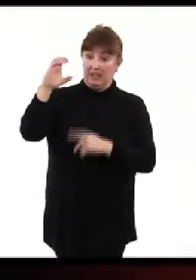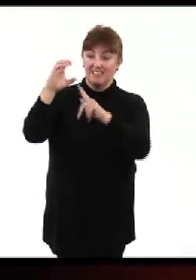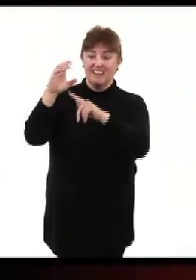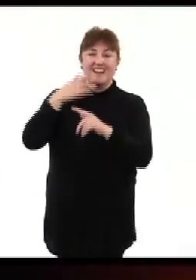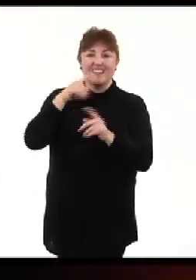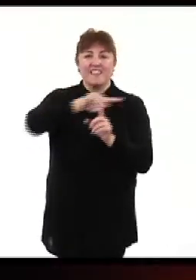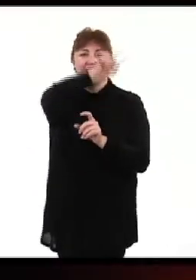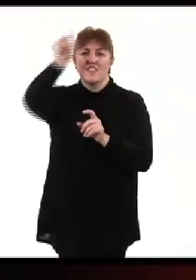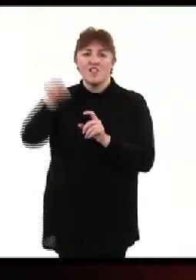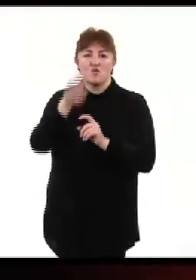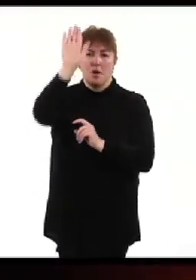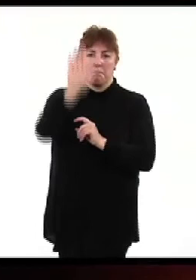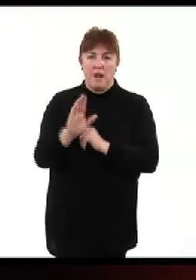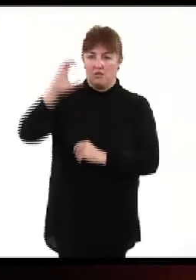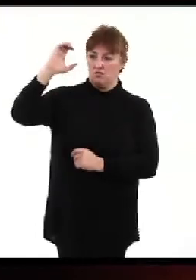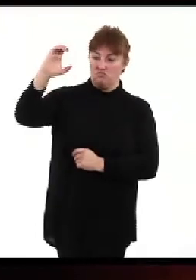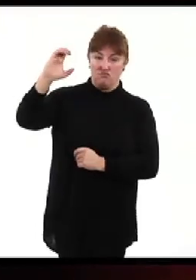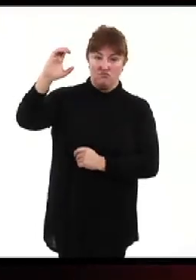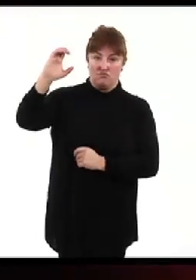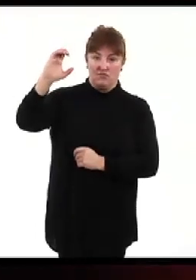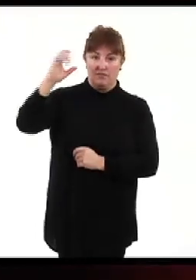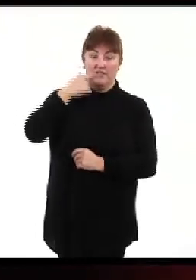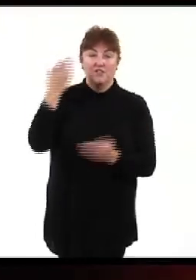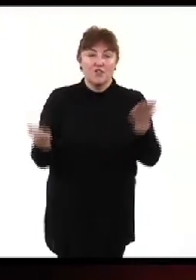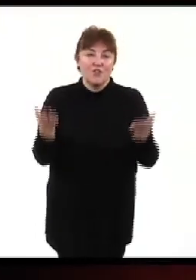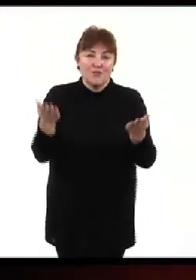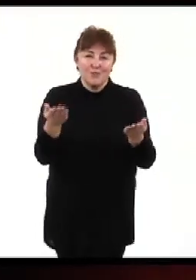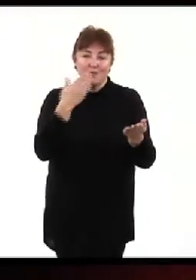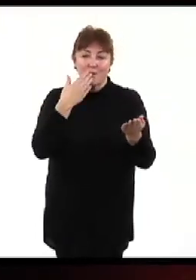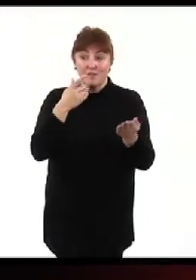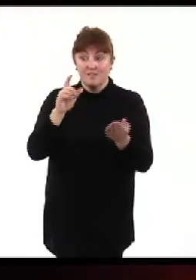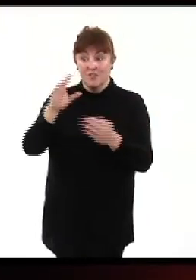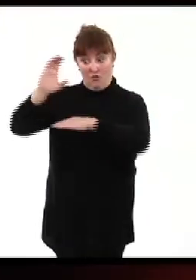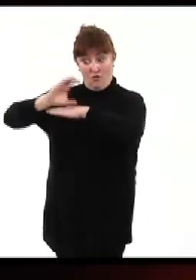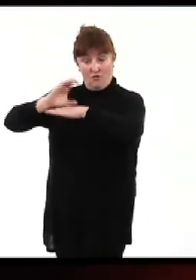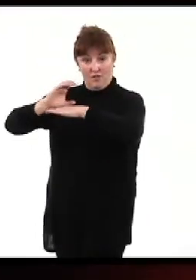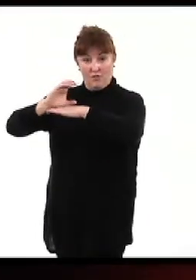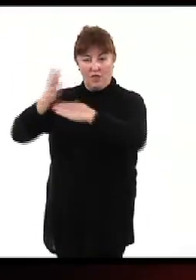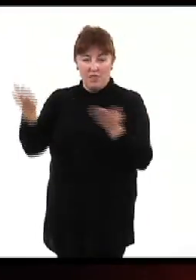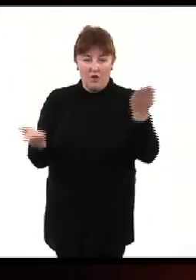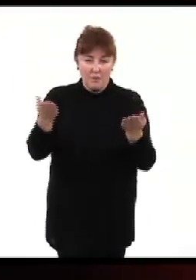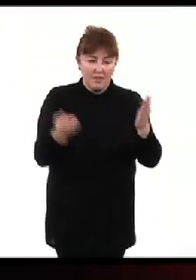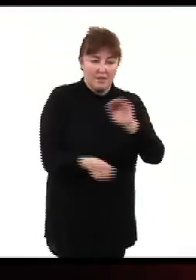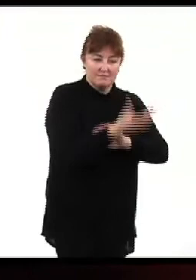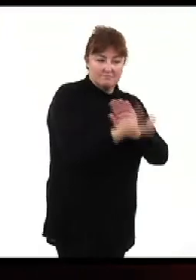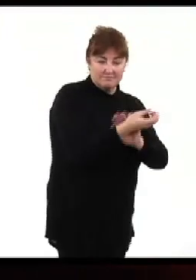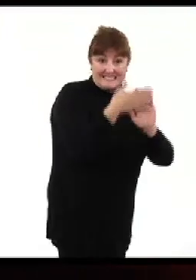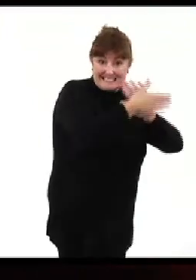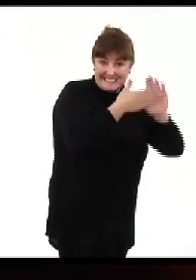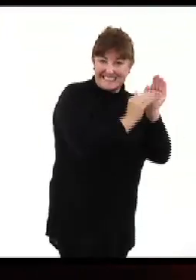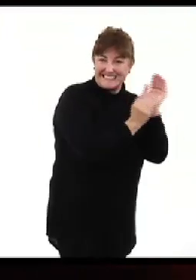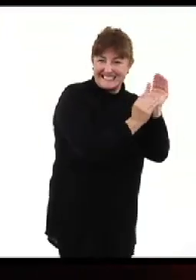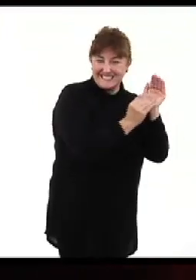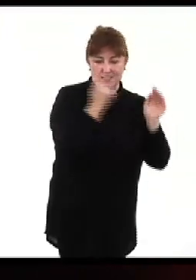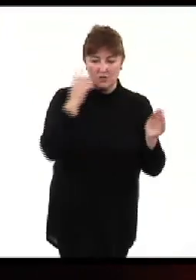extent because you have to be much more specific. It's a table, it's not a desk. It's a hammer, it's not a chisel, okay? But with